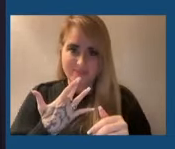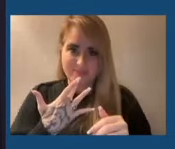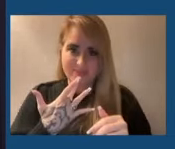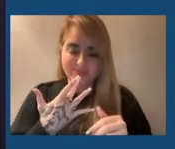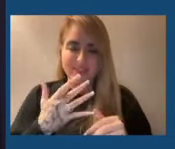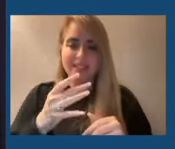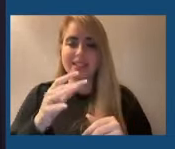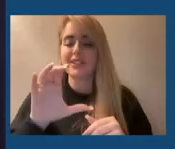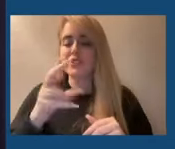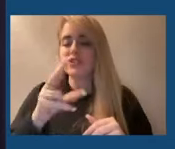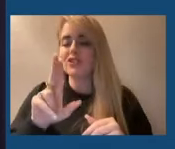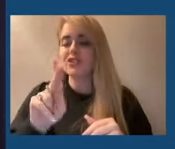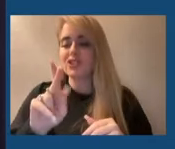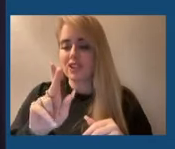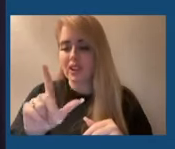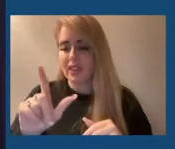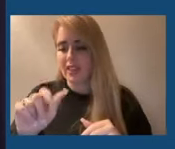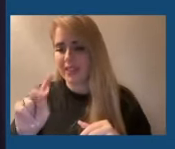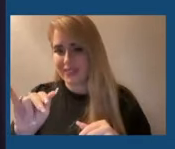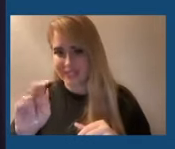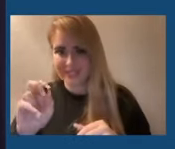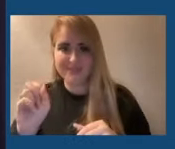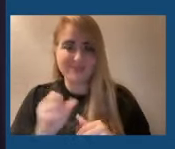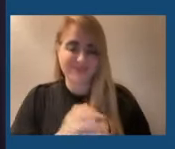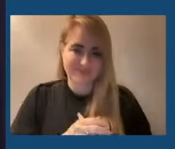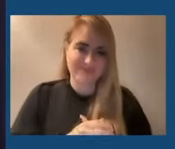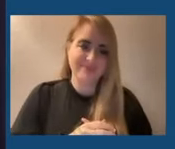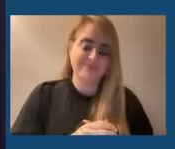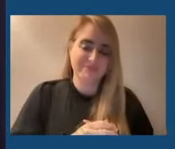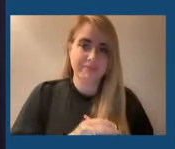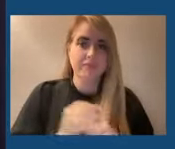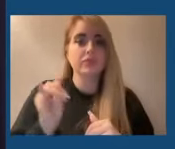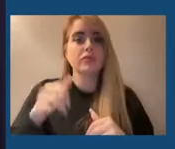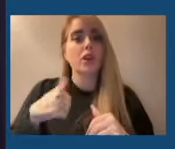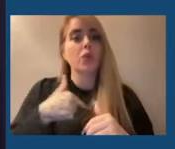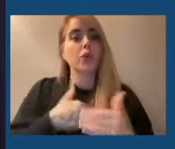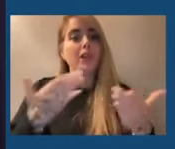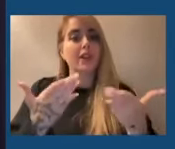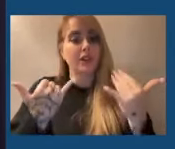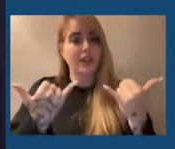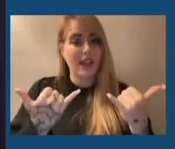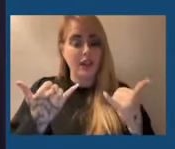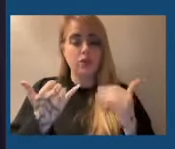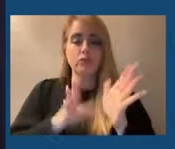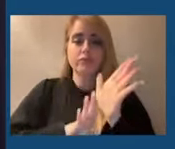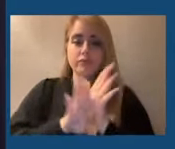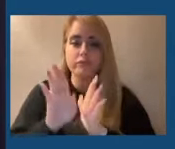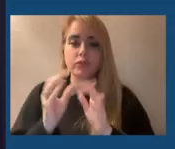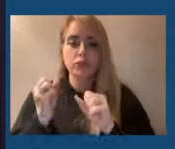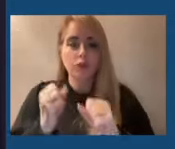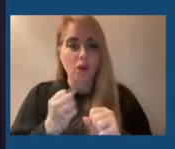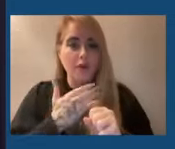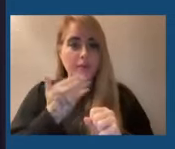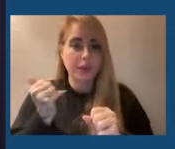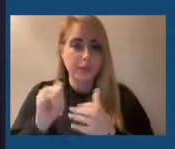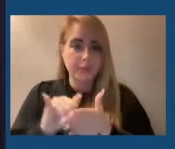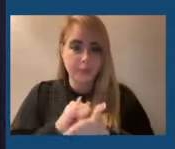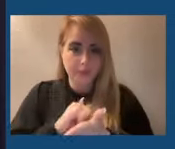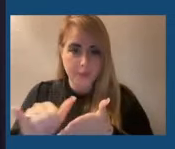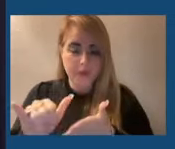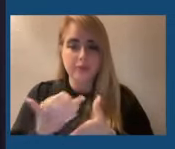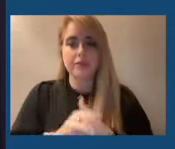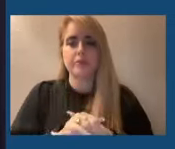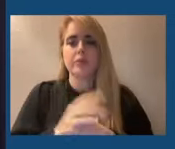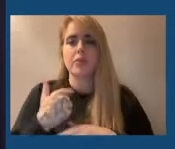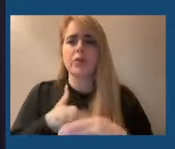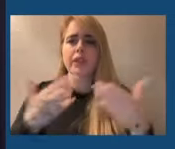Chuck Levine. Yes. So we're here to build a better, stronger New Yorker, New York. We're